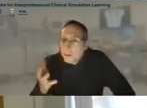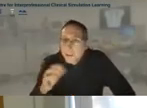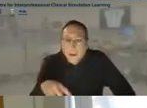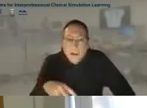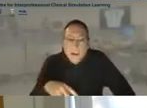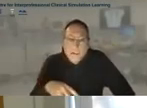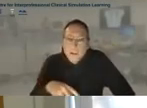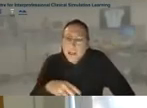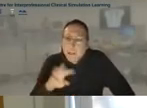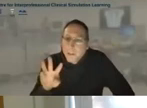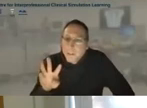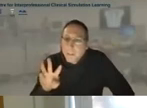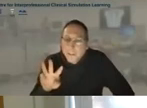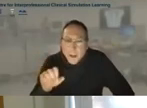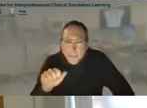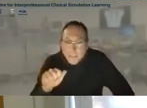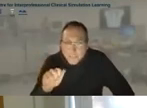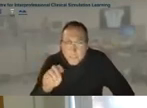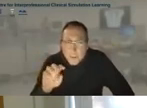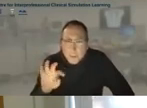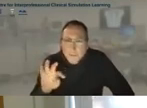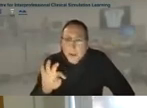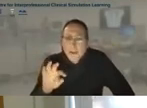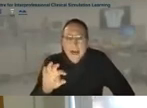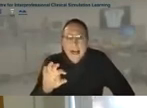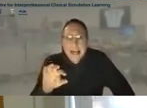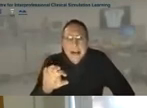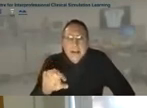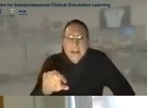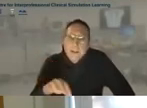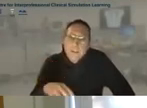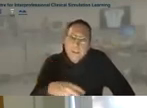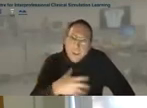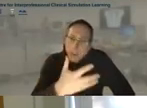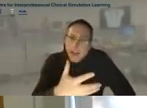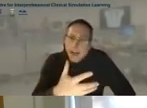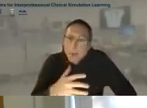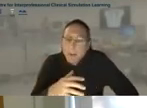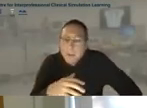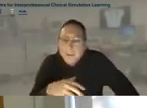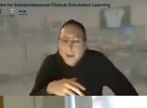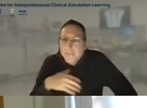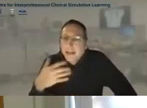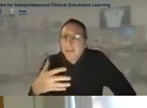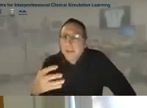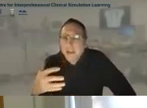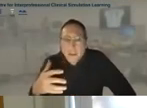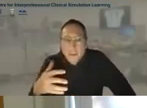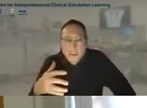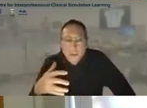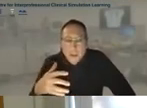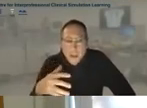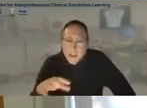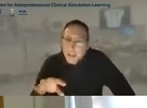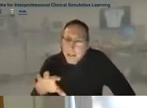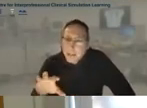goals associated with the 3 parts are. But before I do that, I'll just sort of show you how, with this graphic, how they're being used.